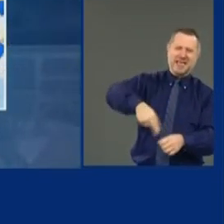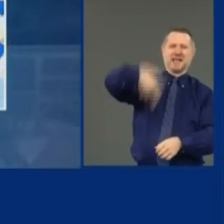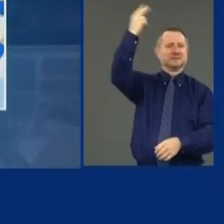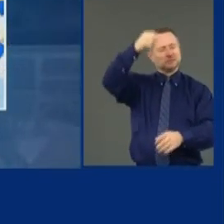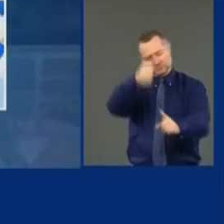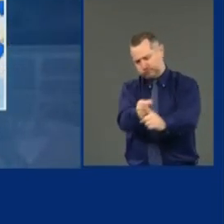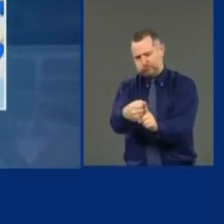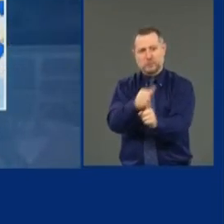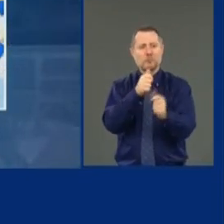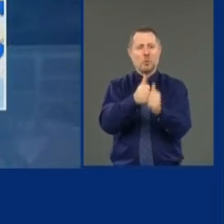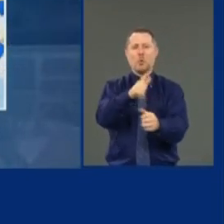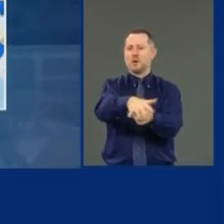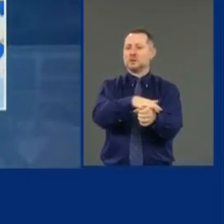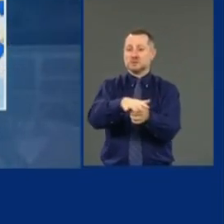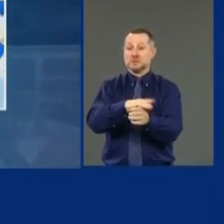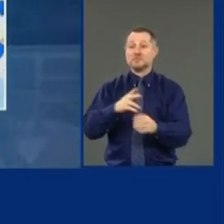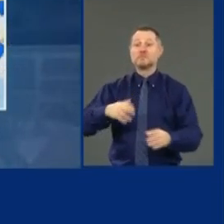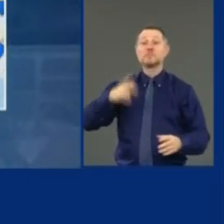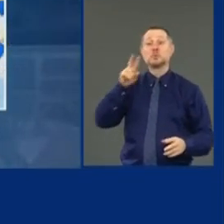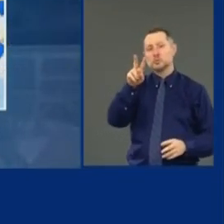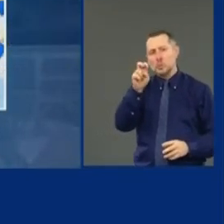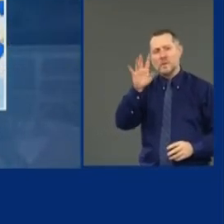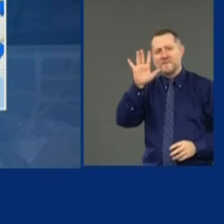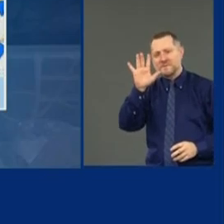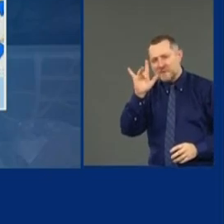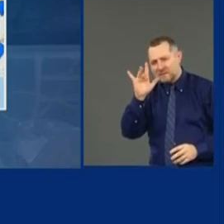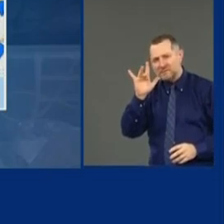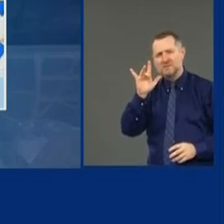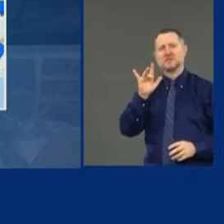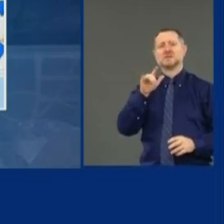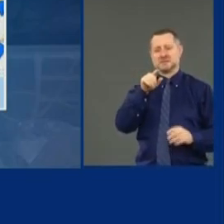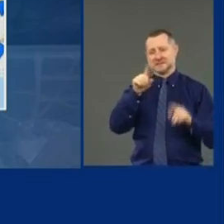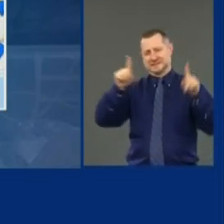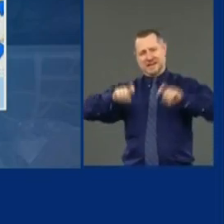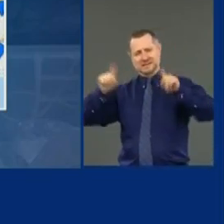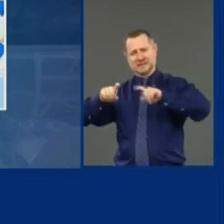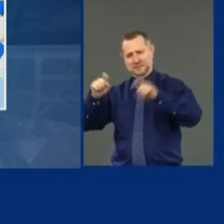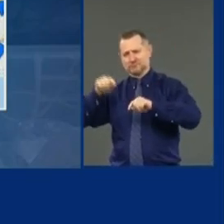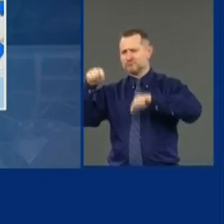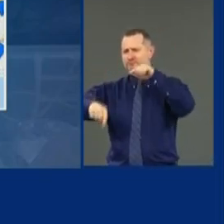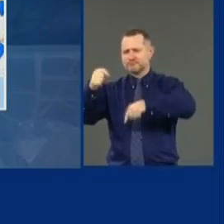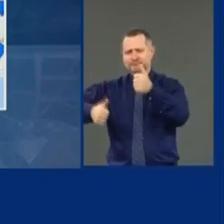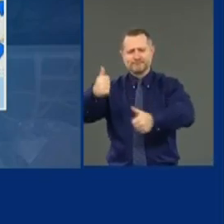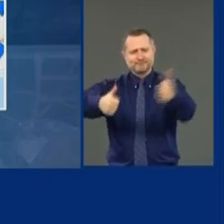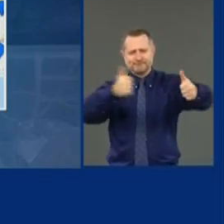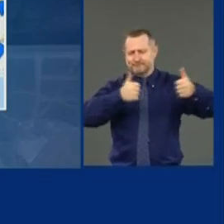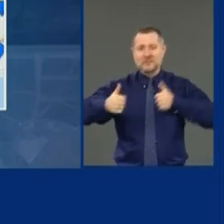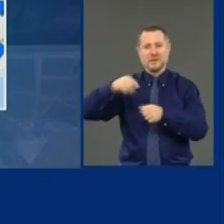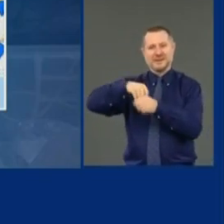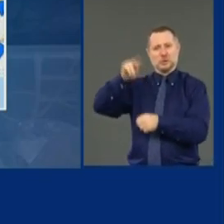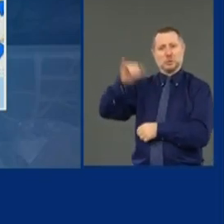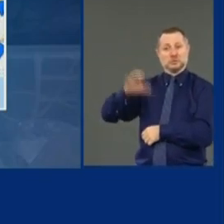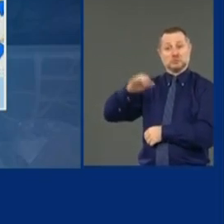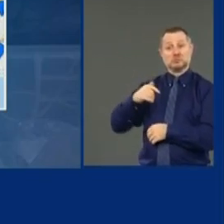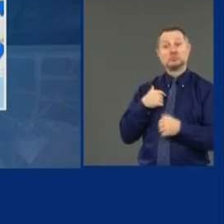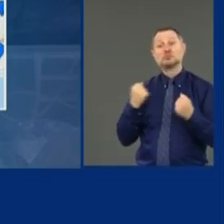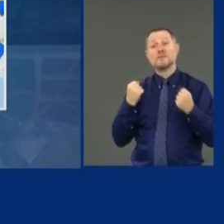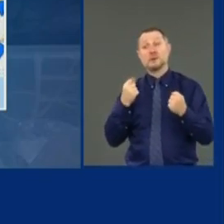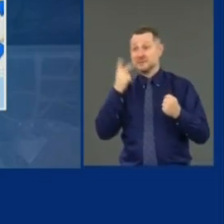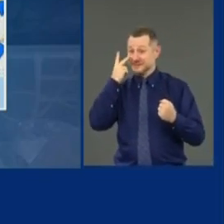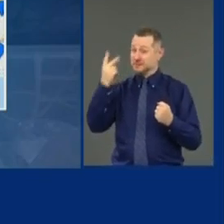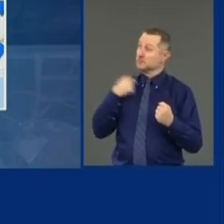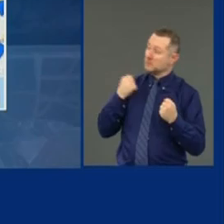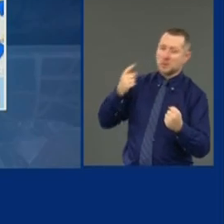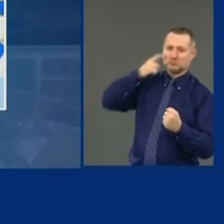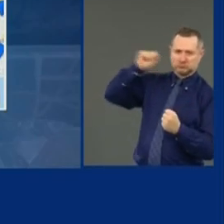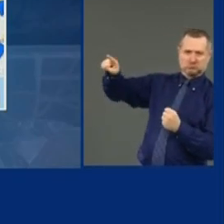now 225 testing sites. I just passed one on the way here today. Many of these